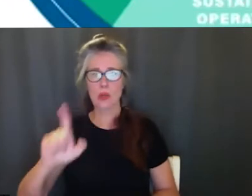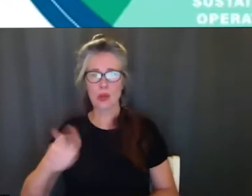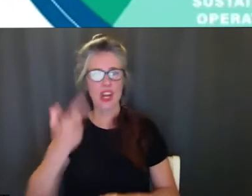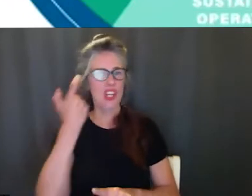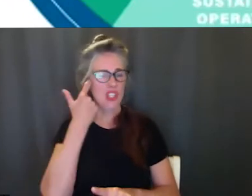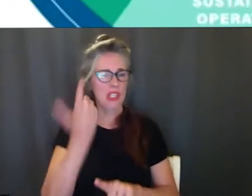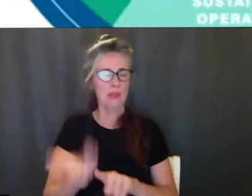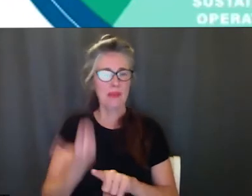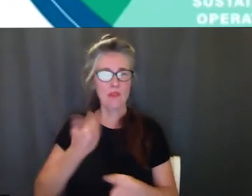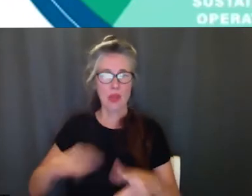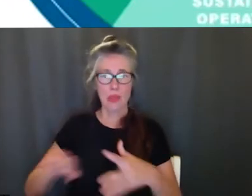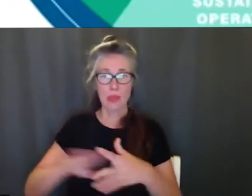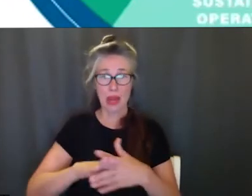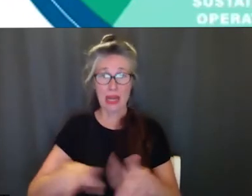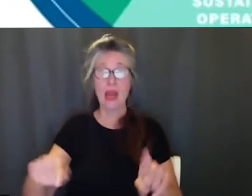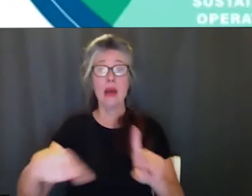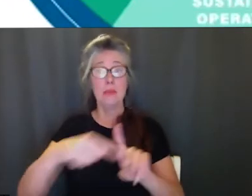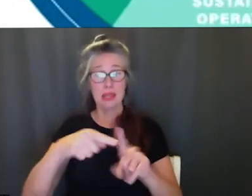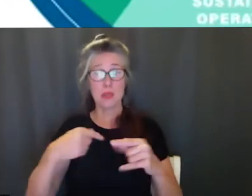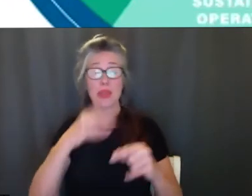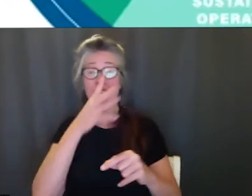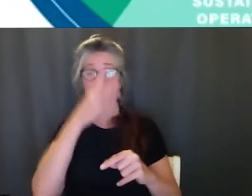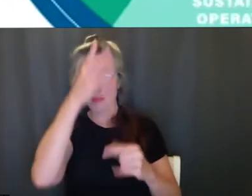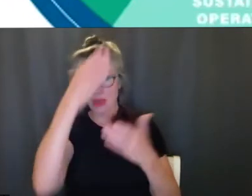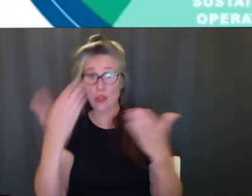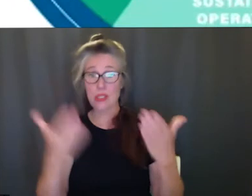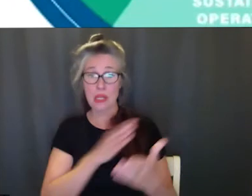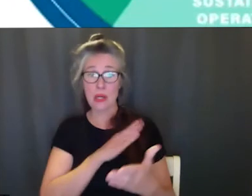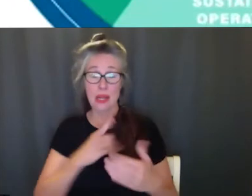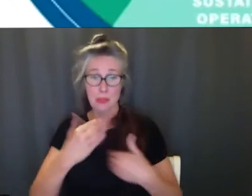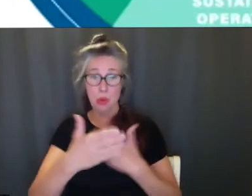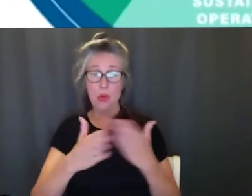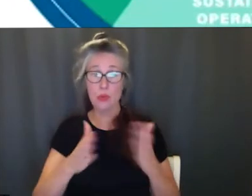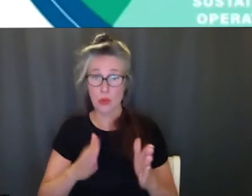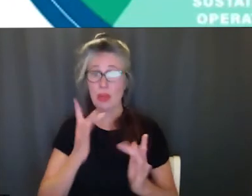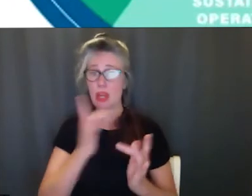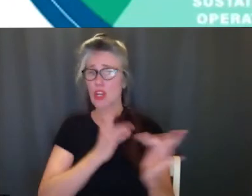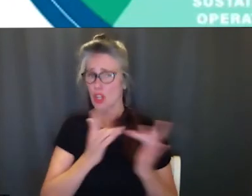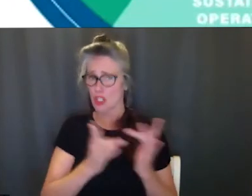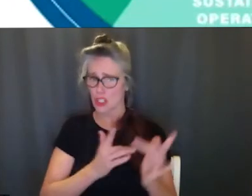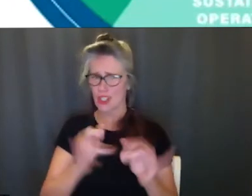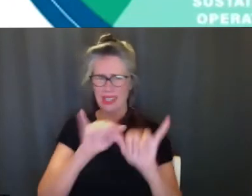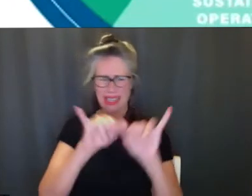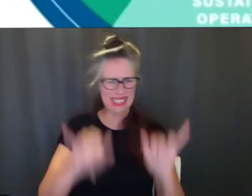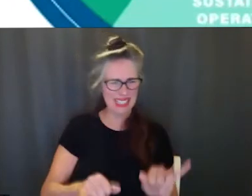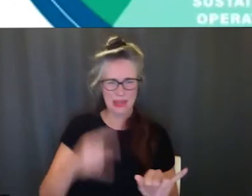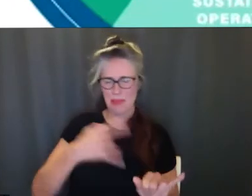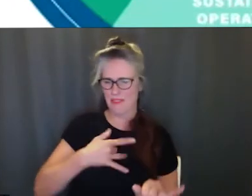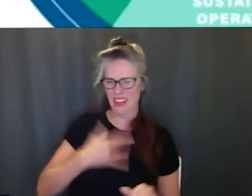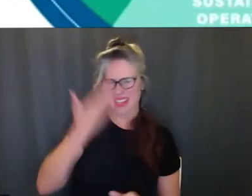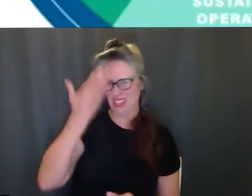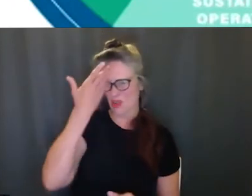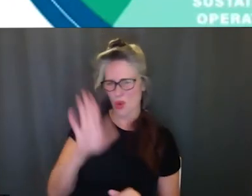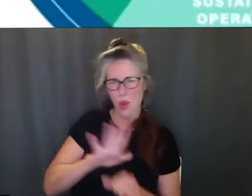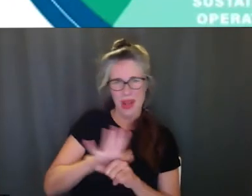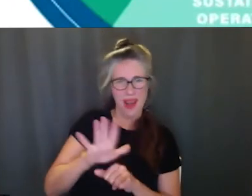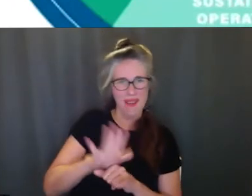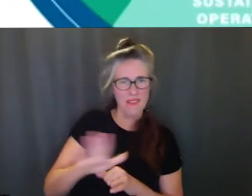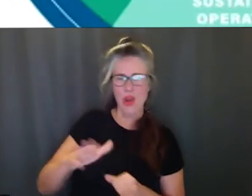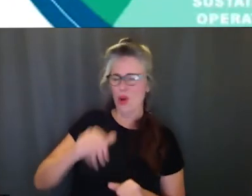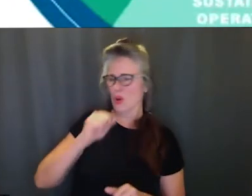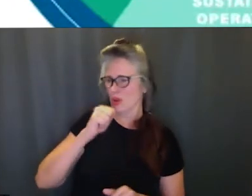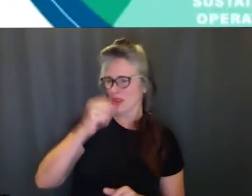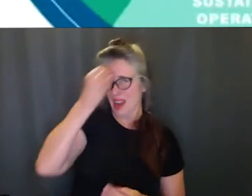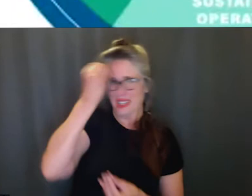in this boardroom about what has felt like a system that they don't know enough about or were never advised